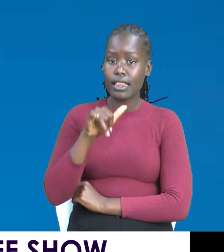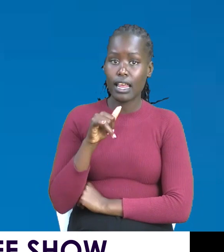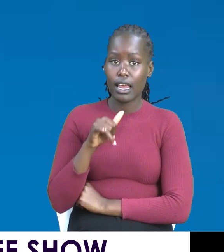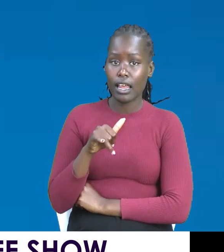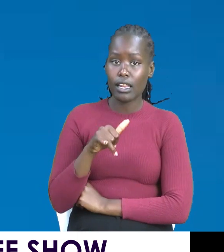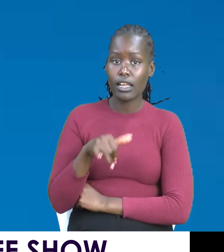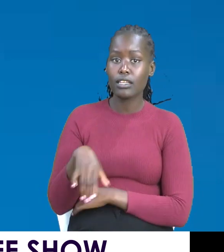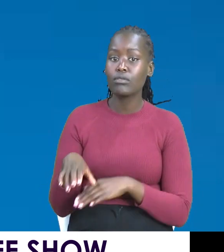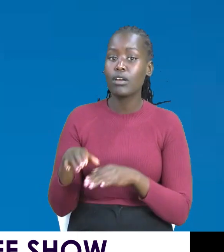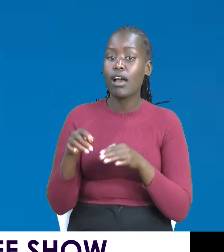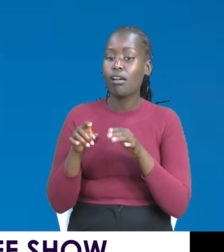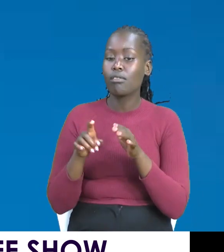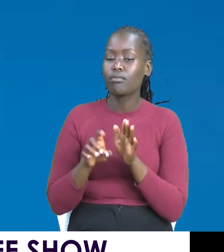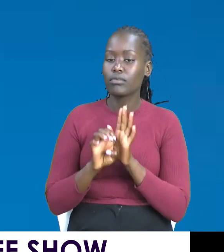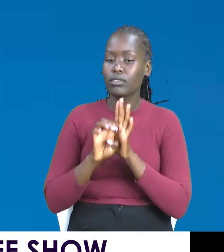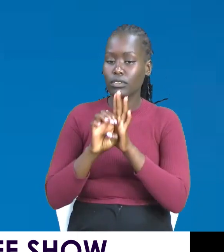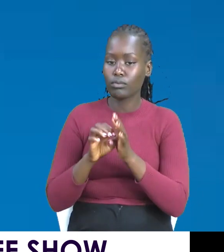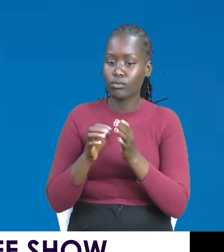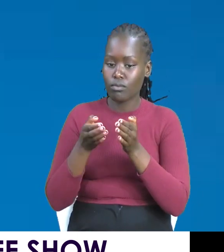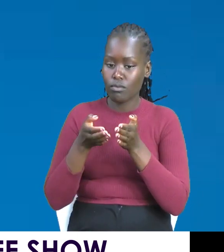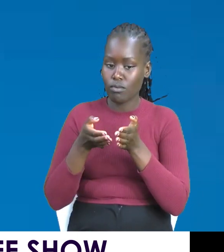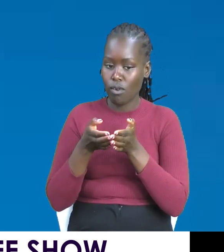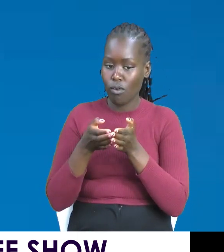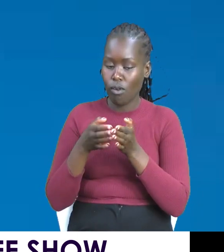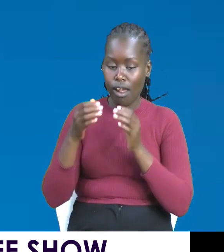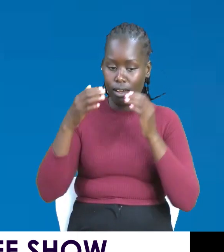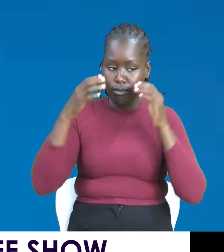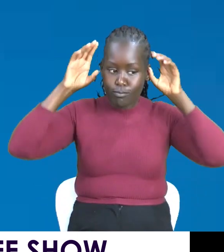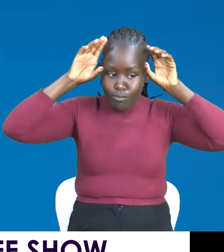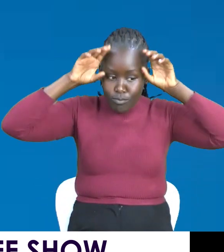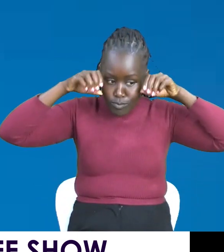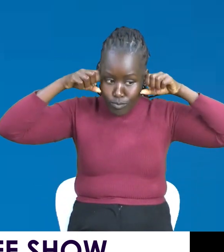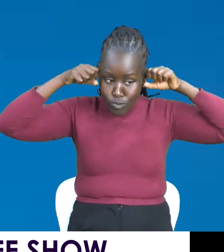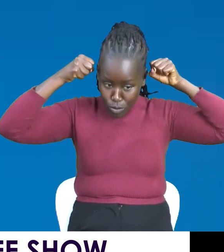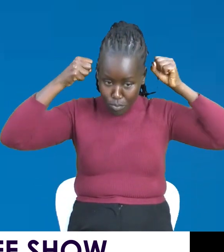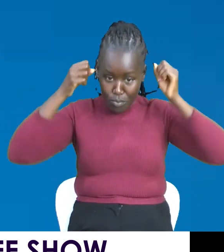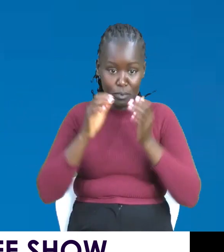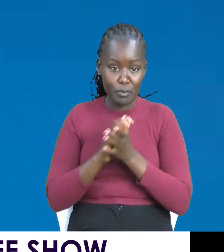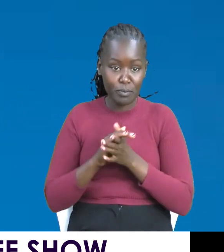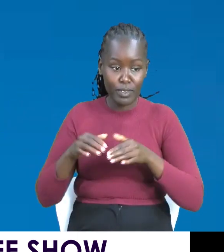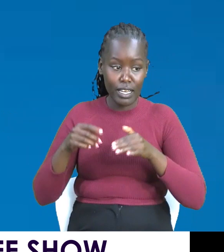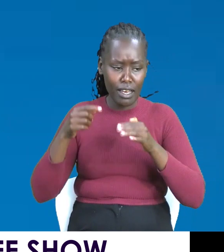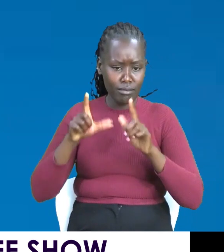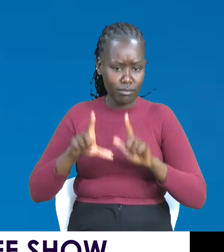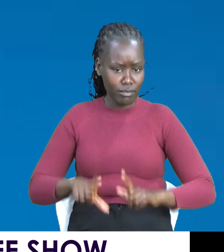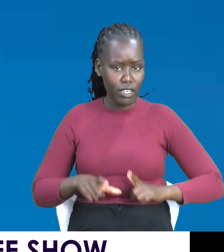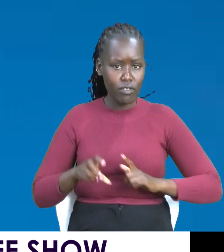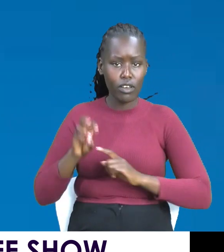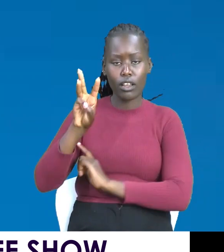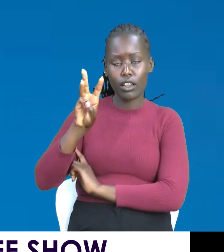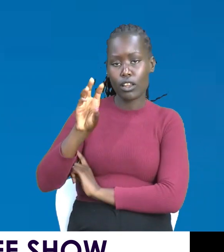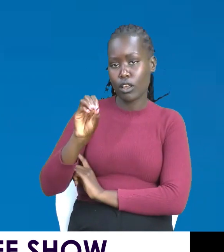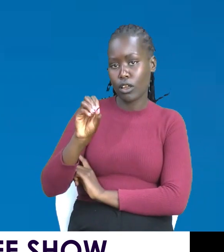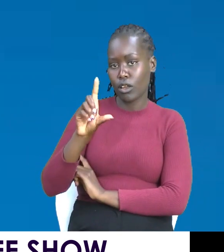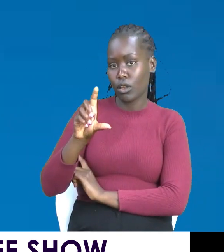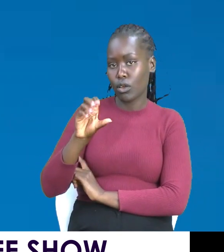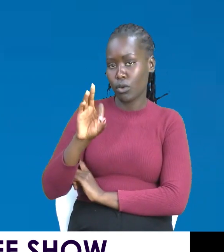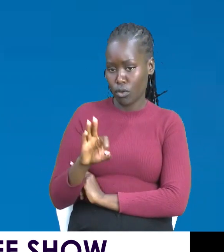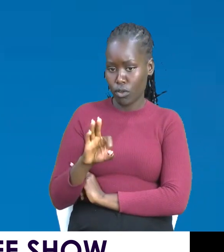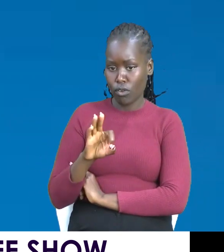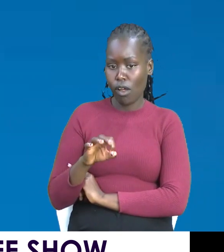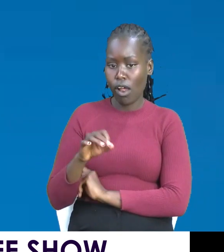like a sheep living amongst wolves, literally. In the present world, we are